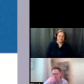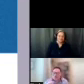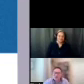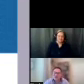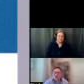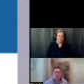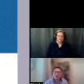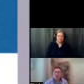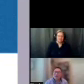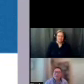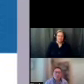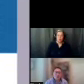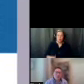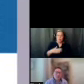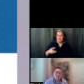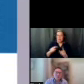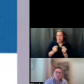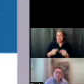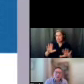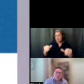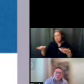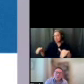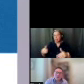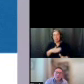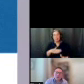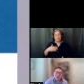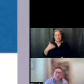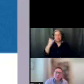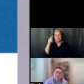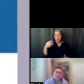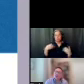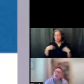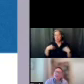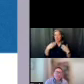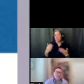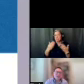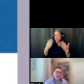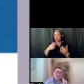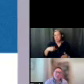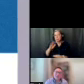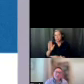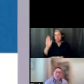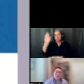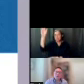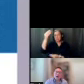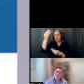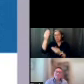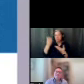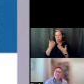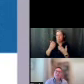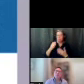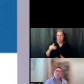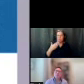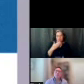please, please chime in if you have something to say about these two. That's a good one. That's such a good one.